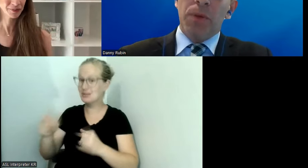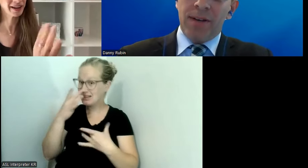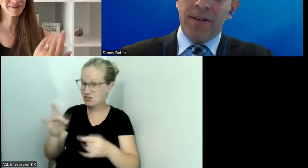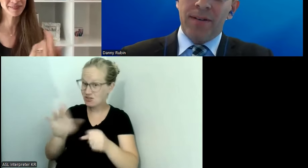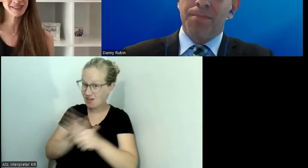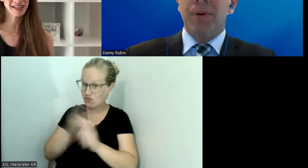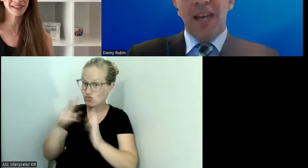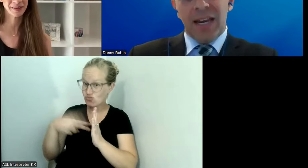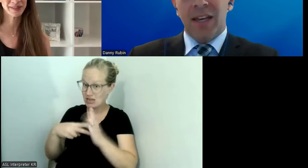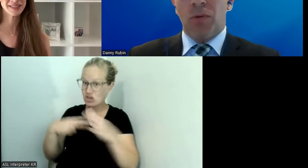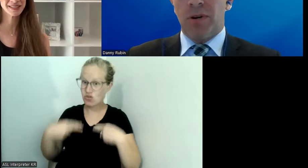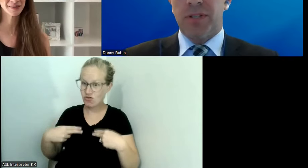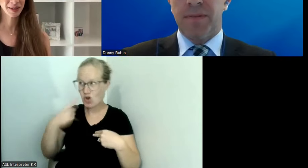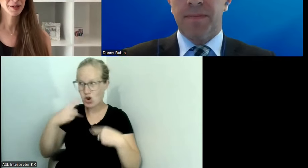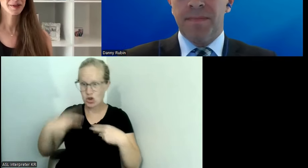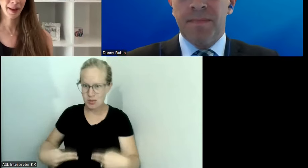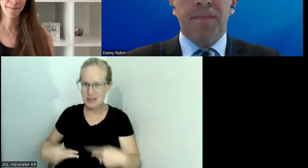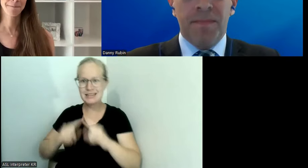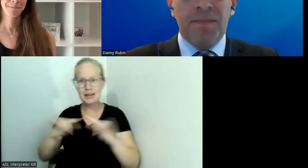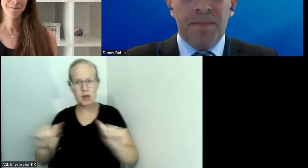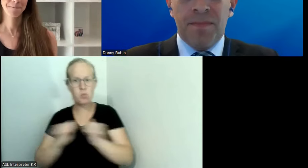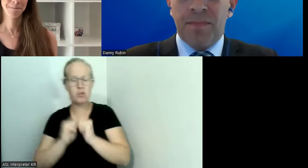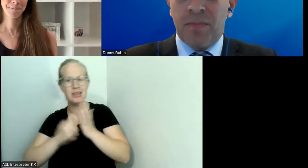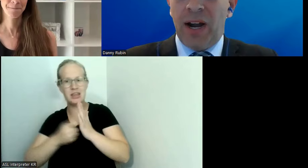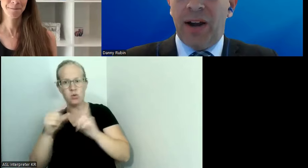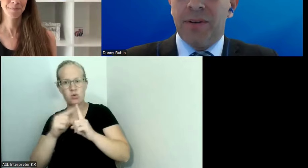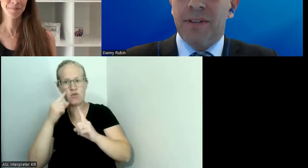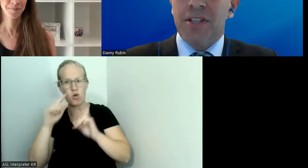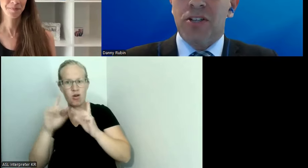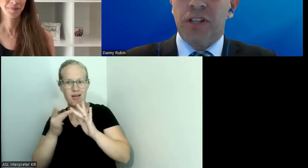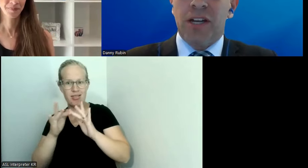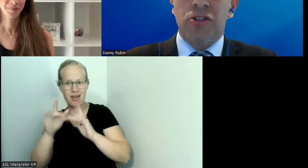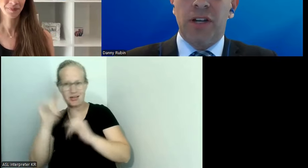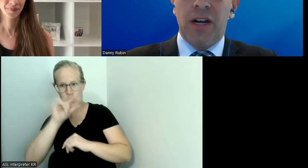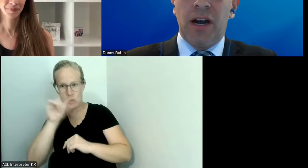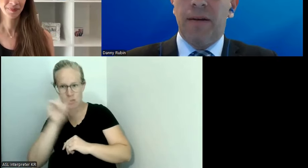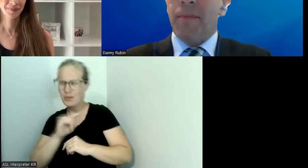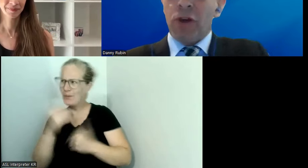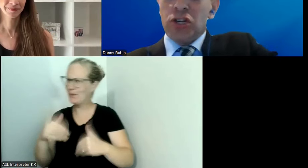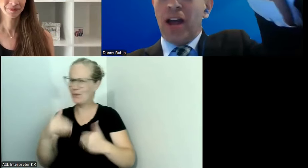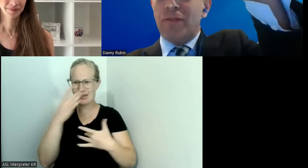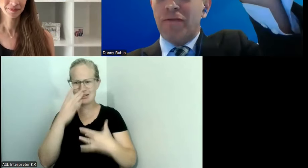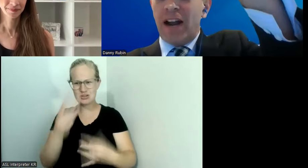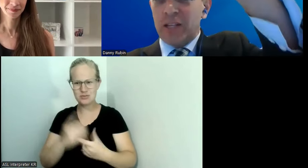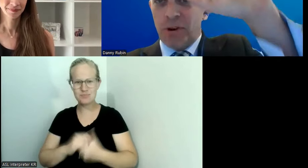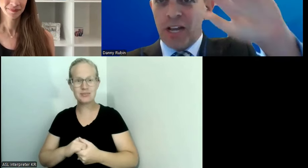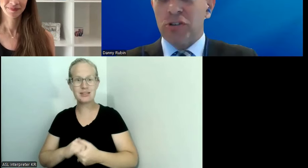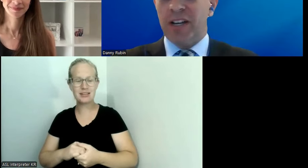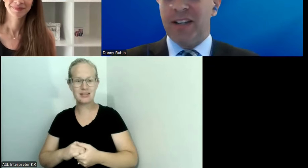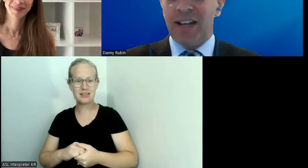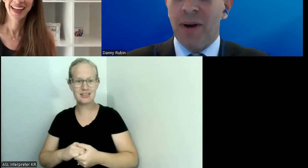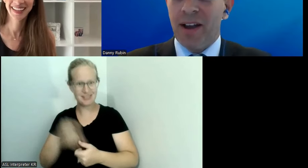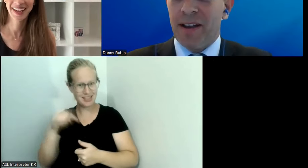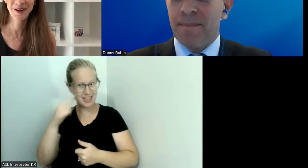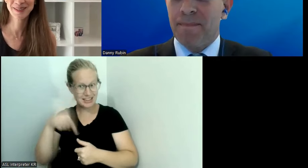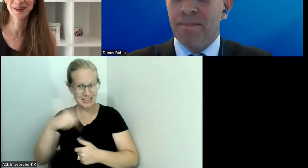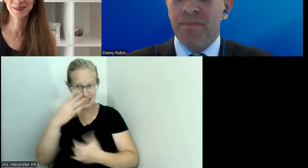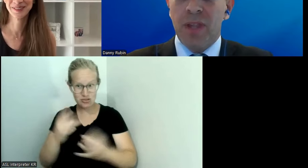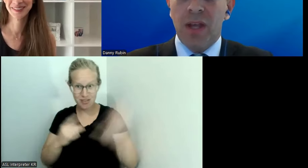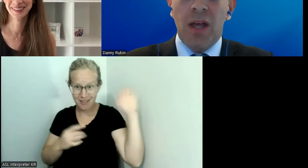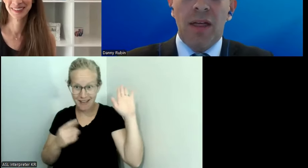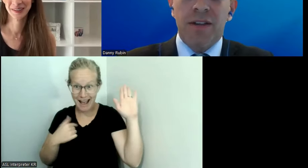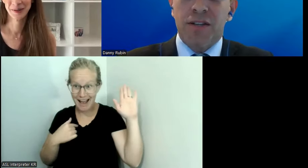and human. Exactly. keywords. Yeah. Wow. This is really interesting. raise your hand if you're finding this pretty interesting because I know I